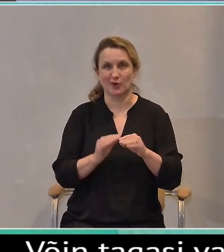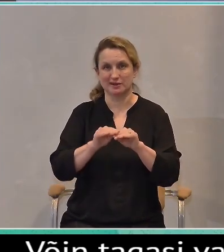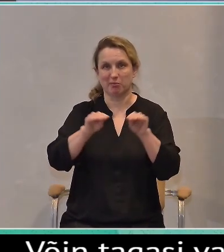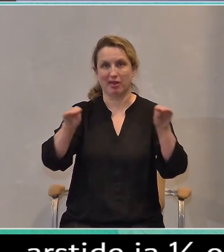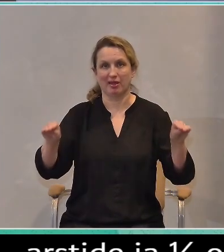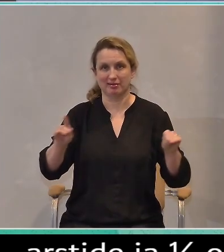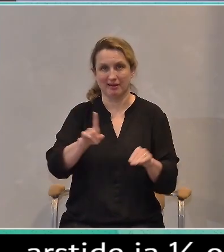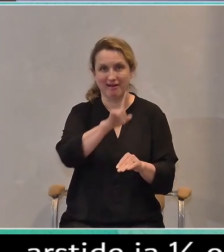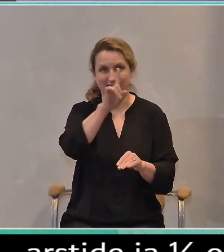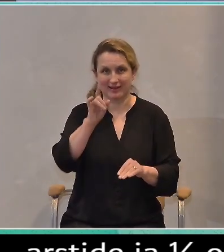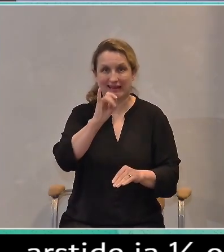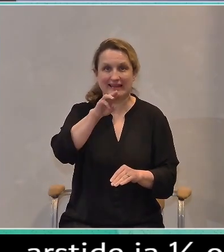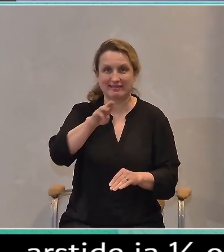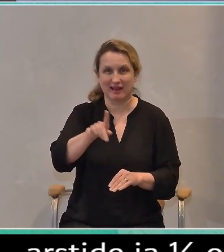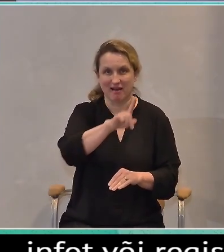counseling or further